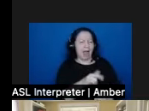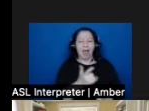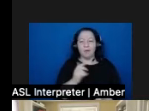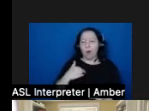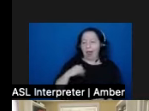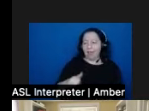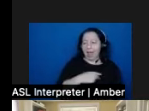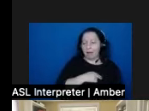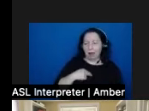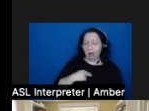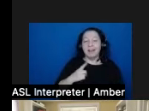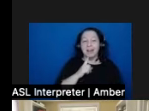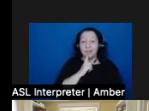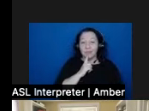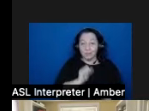that is a